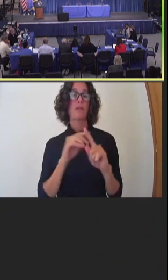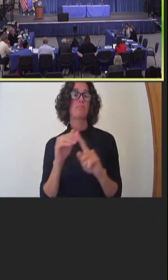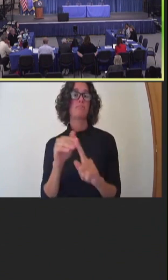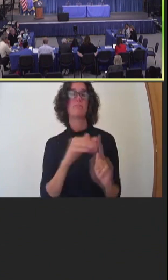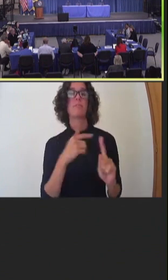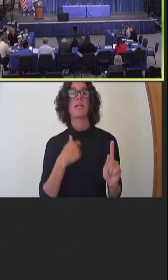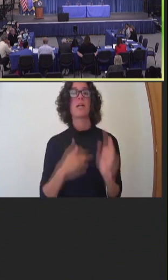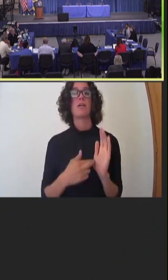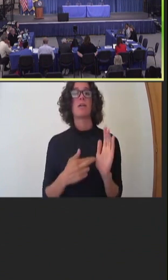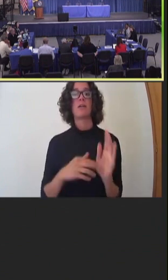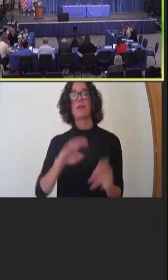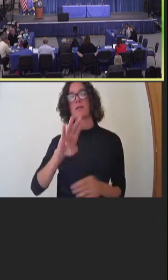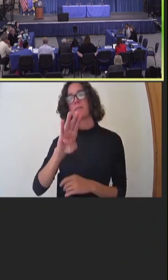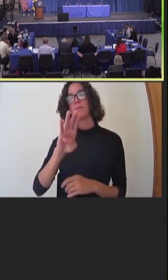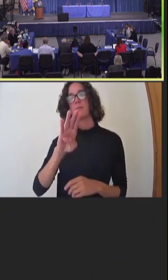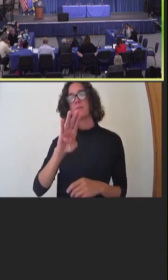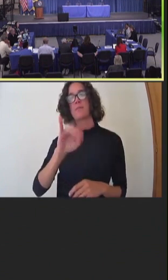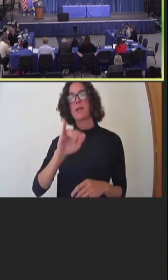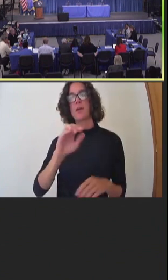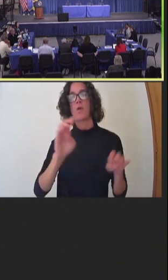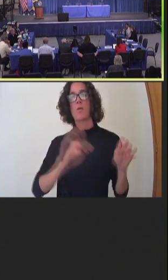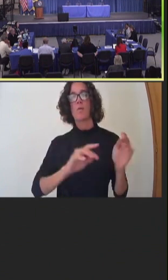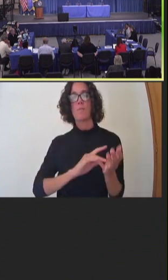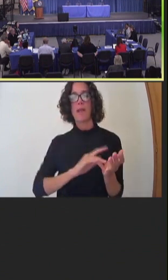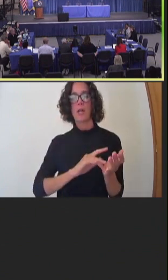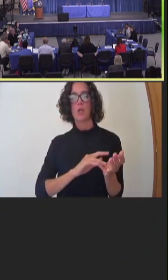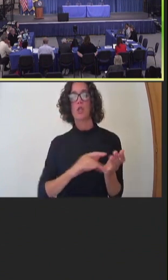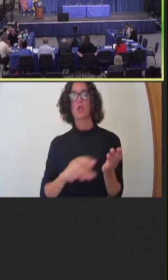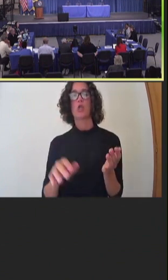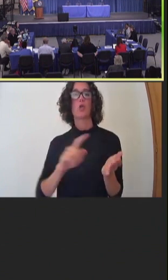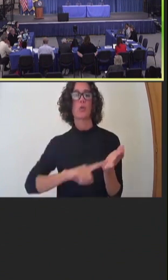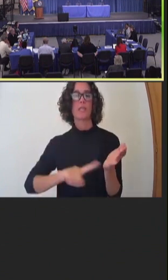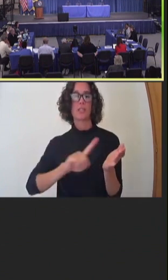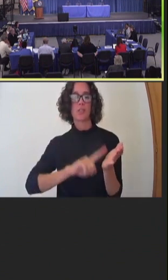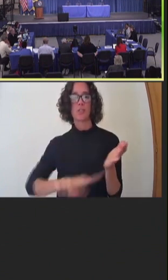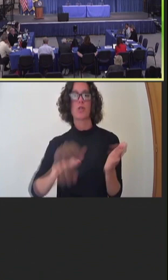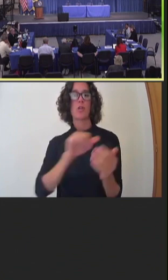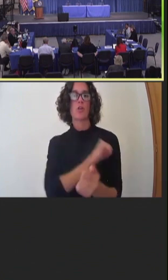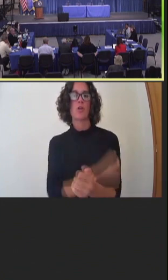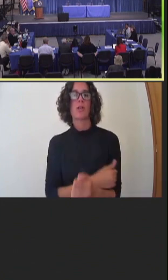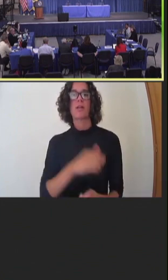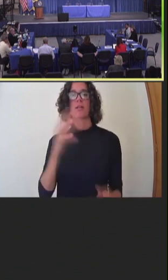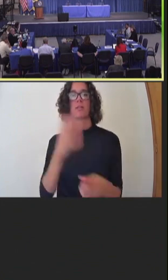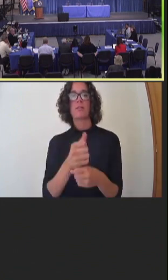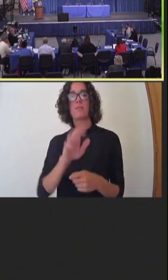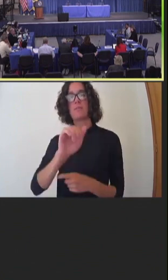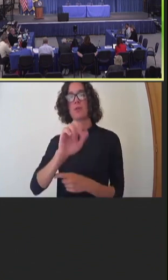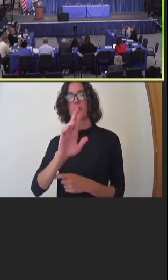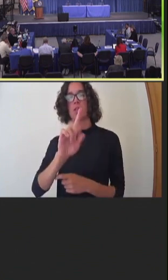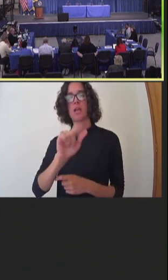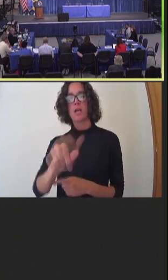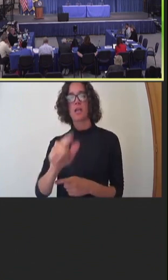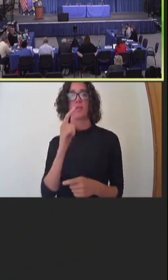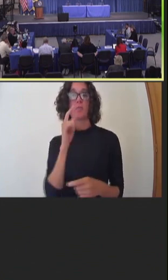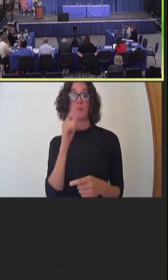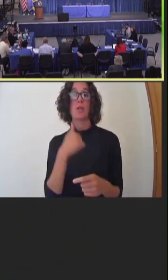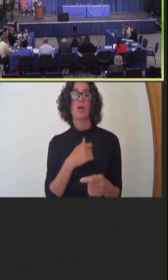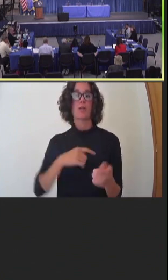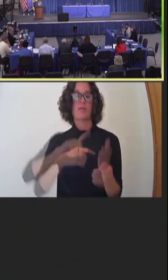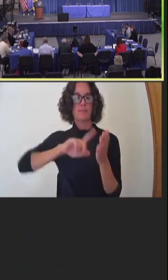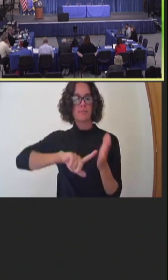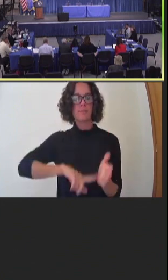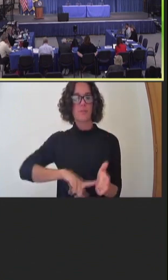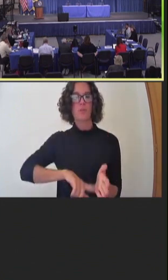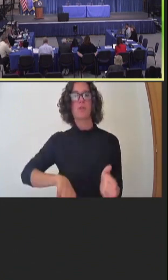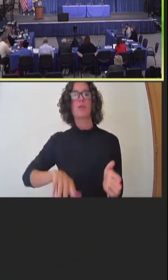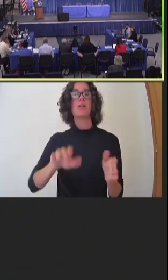Advanced Research and Development Authority, which is BARDA. And BARDA is the premier advanced research and development organization within the US government. And